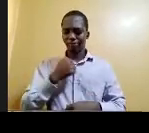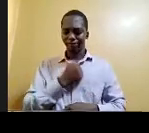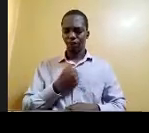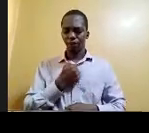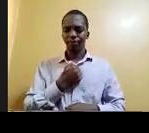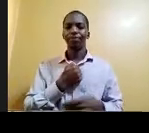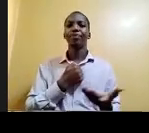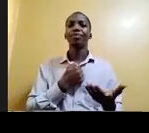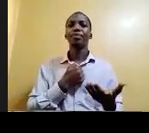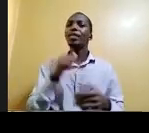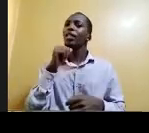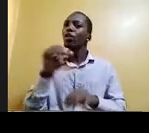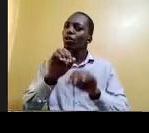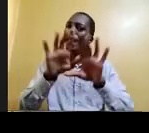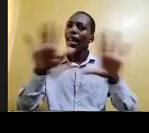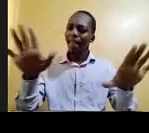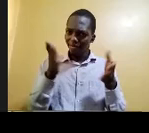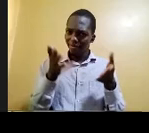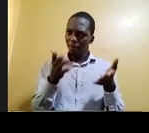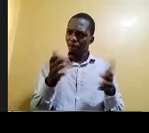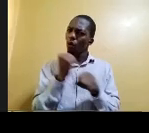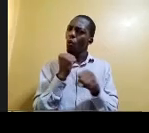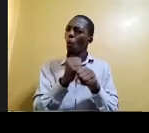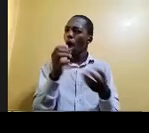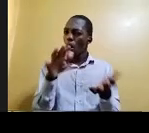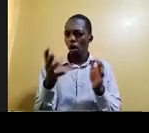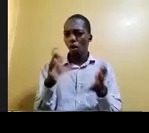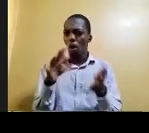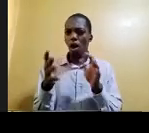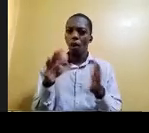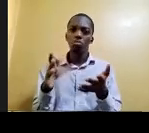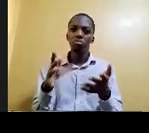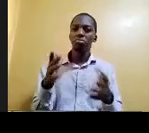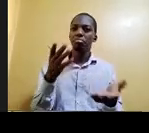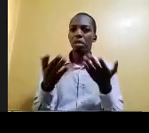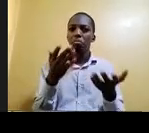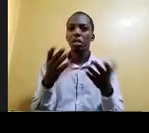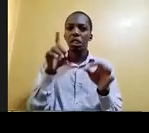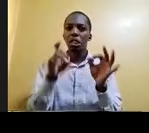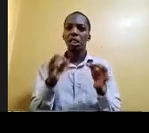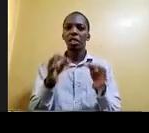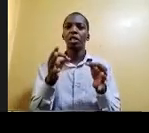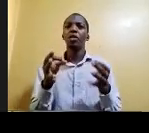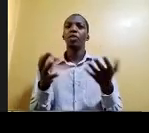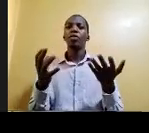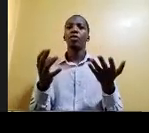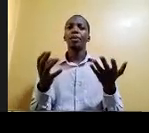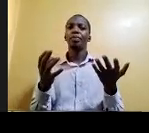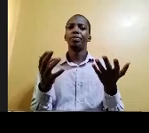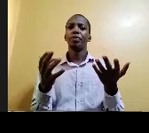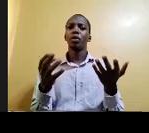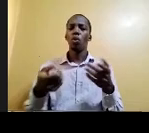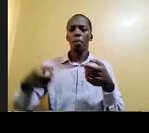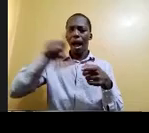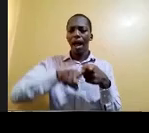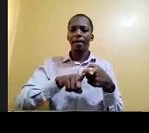clear at the moment how that will work, and whether when you do bring in additional authorizations, how you do